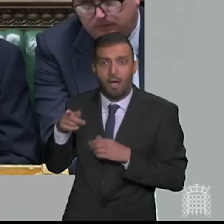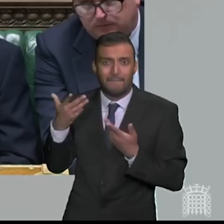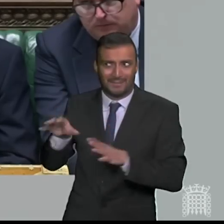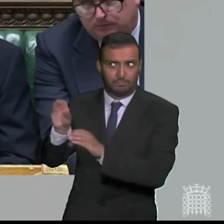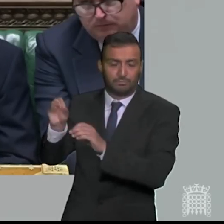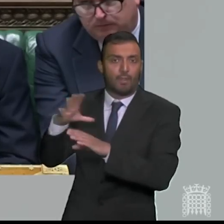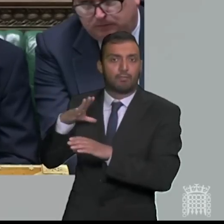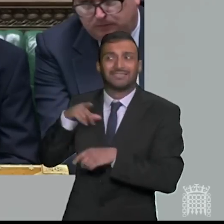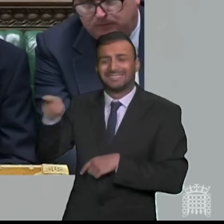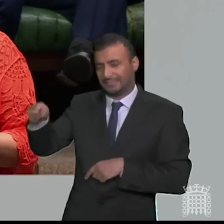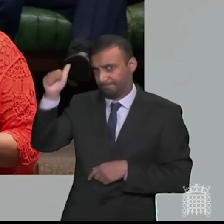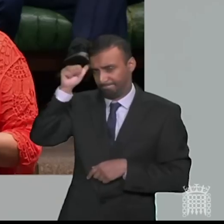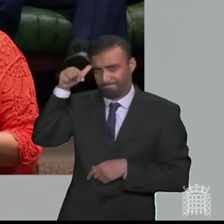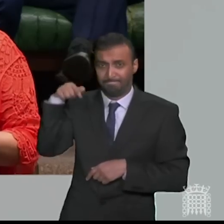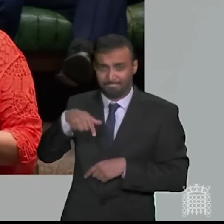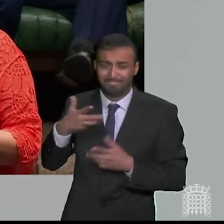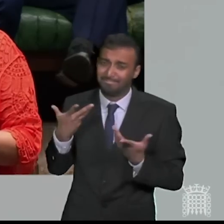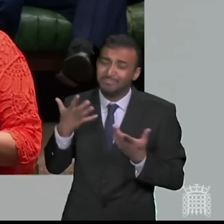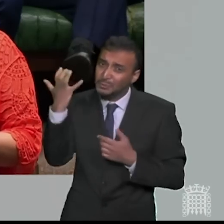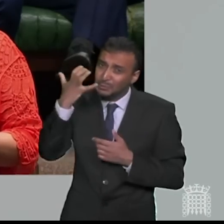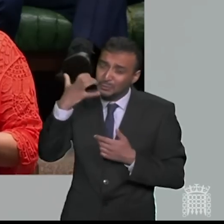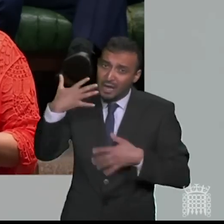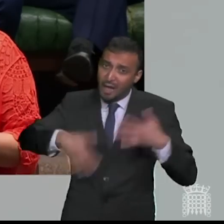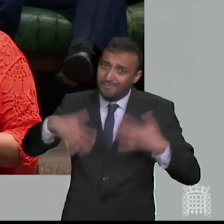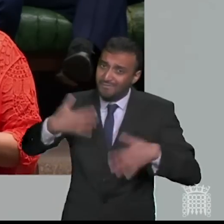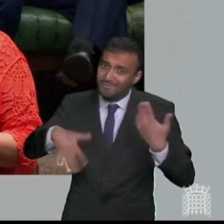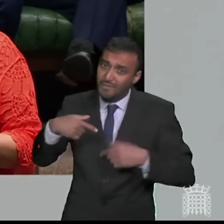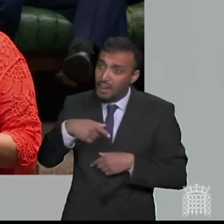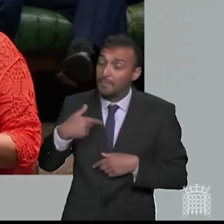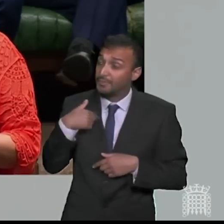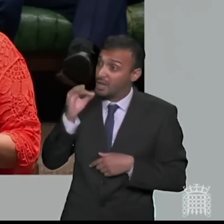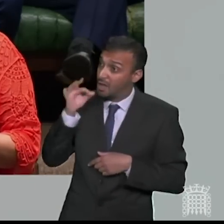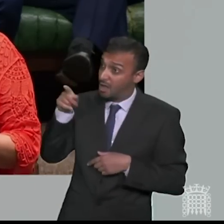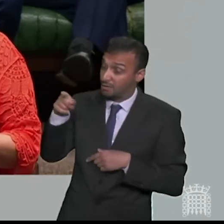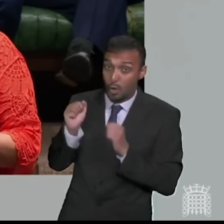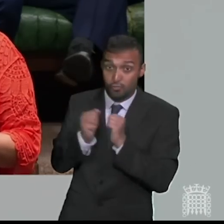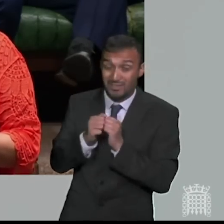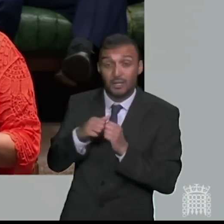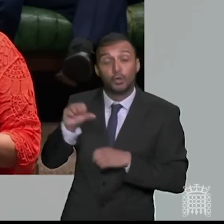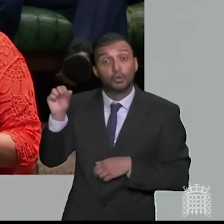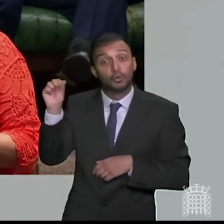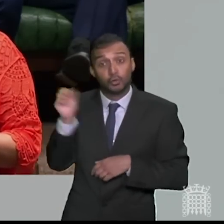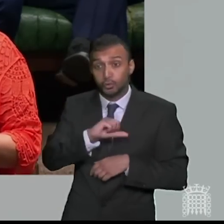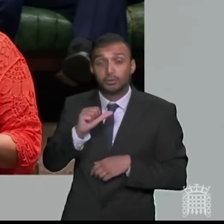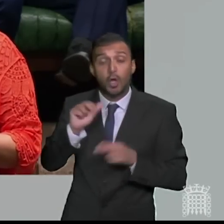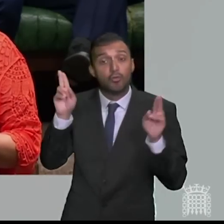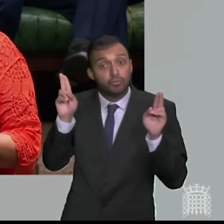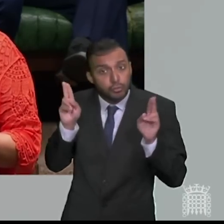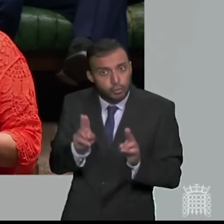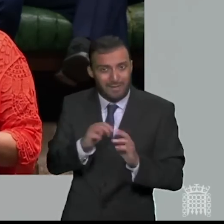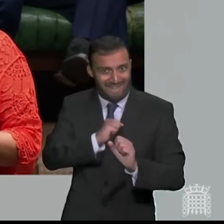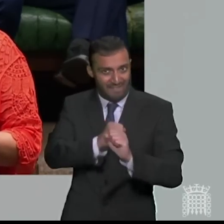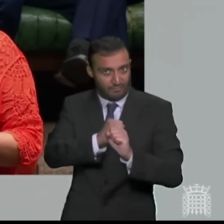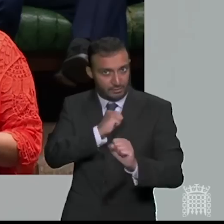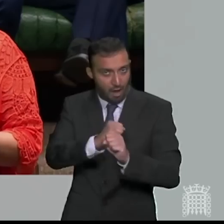the harm these inducements cause. So does he agree that the commitments to curb advertising and promotions in the Gambling White